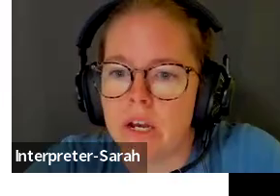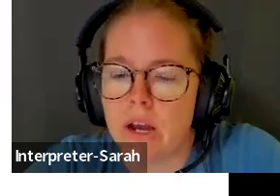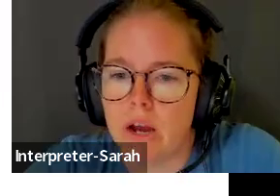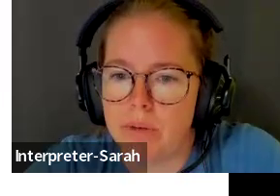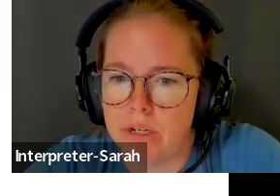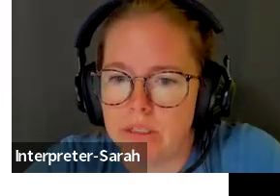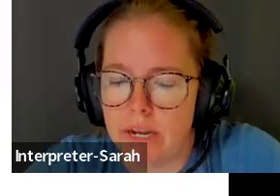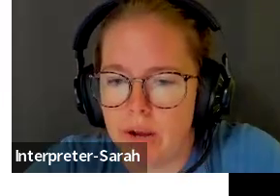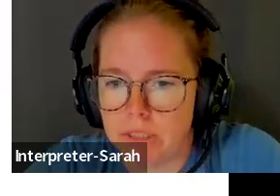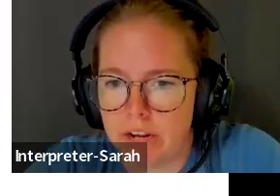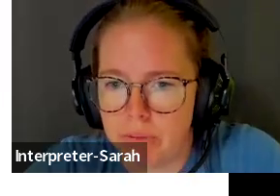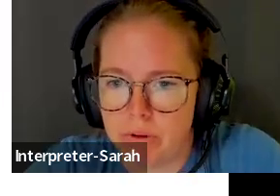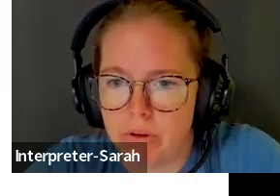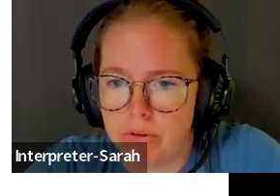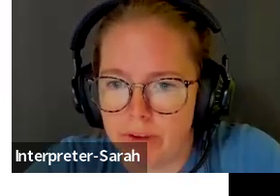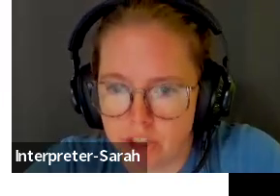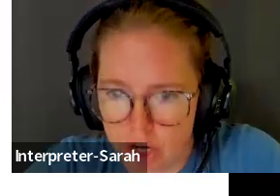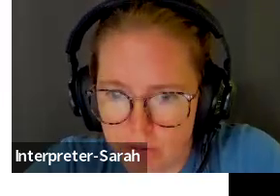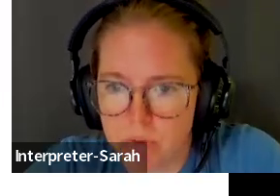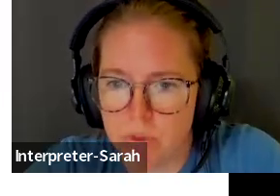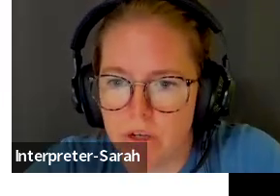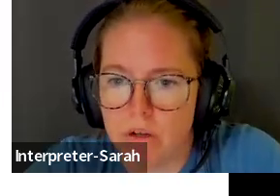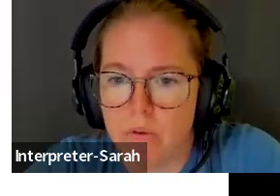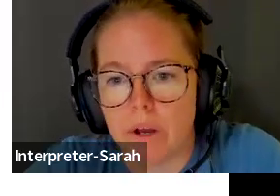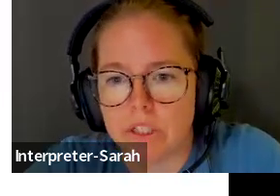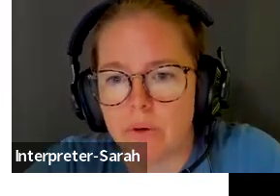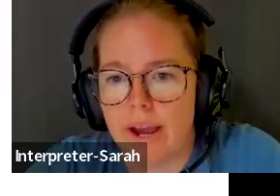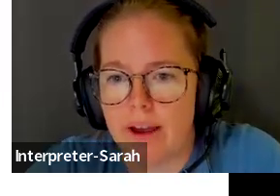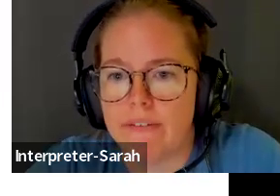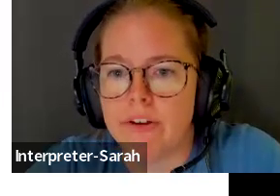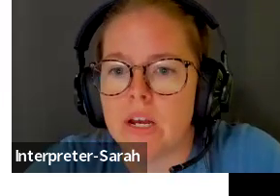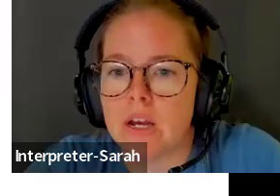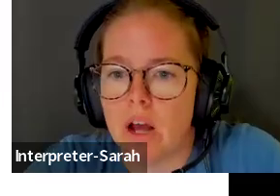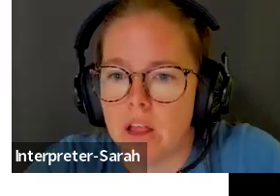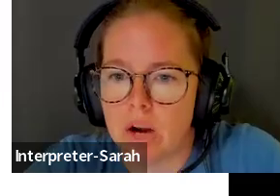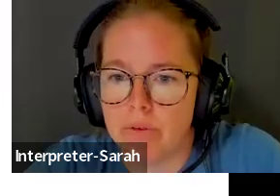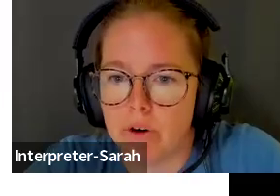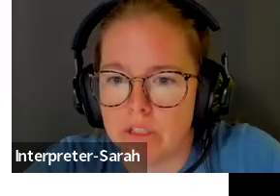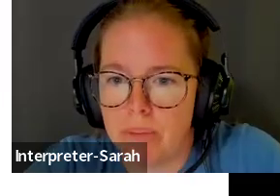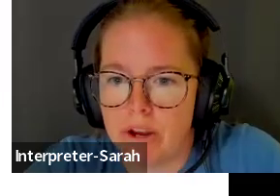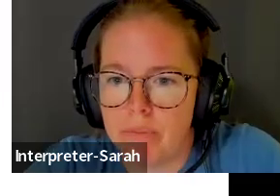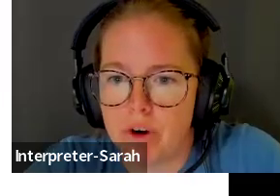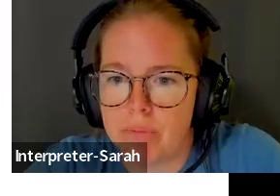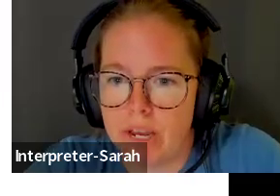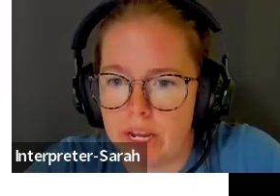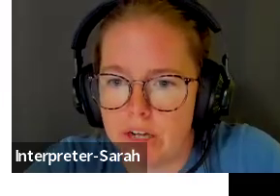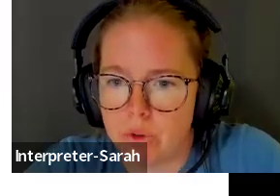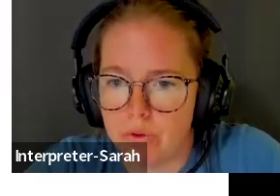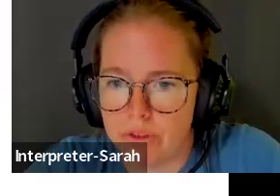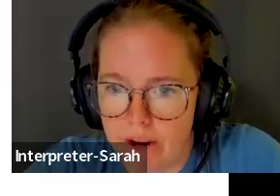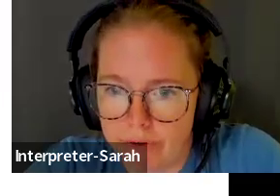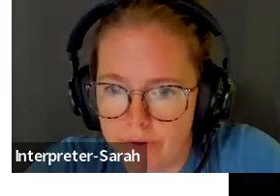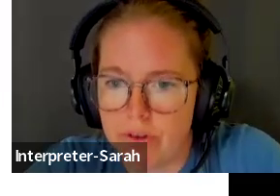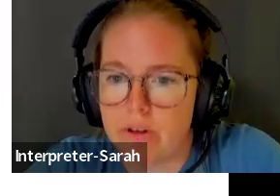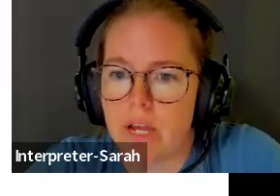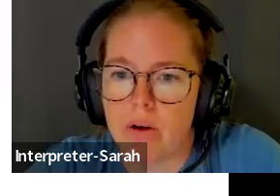deaf, and helps deaf people find jobs. We also have a lot of referrals coming in from the Indiana School